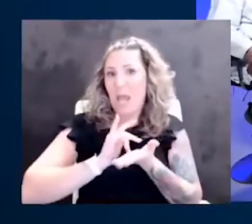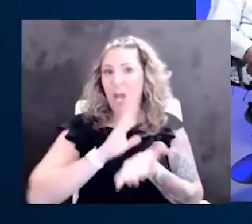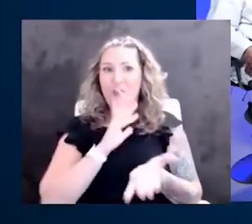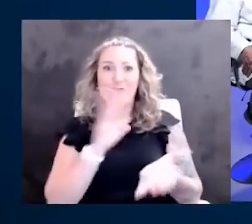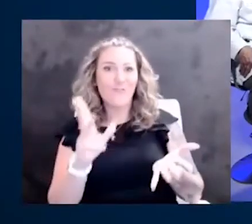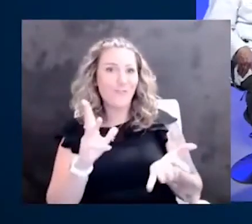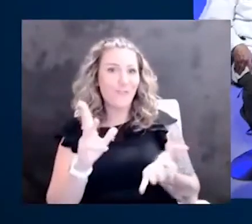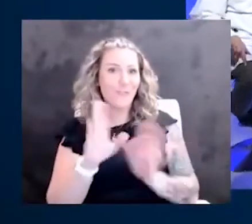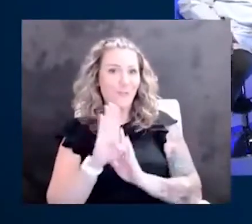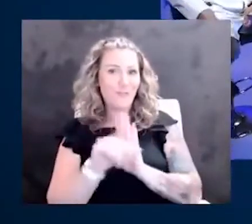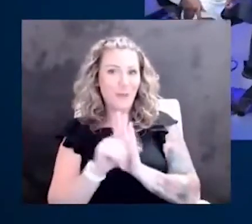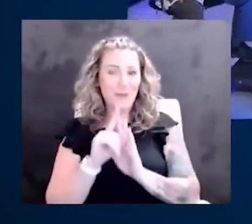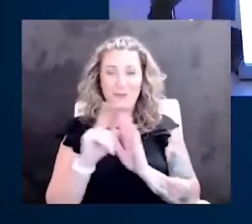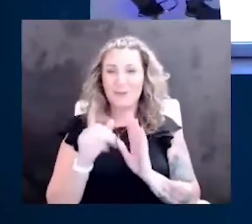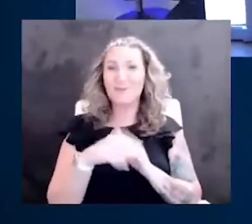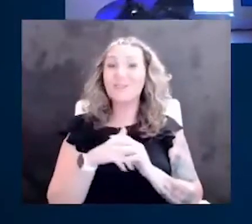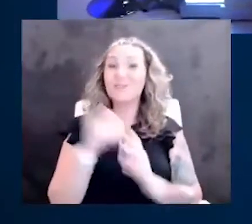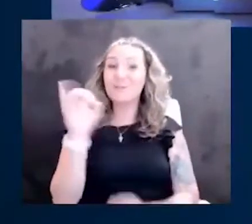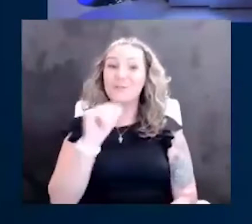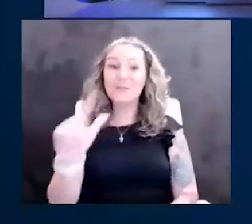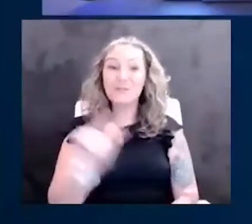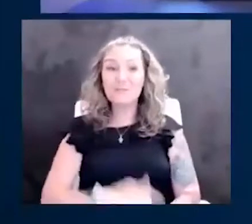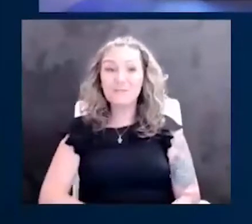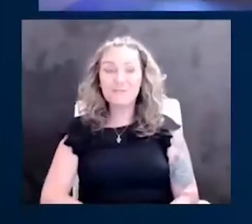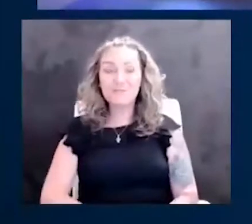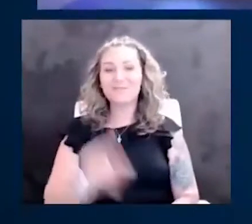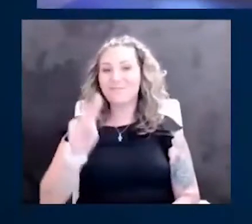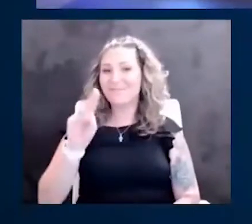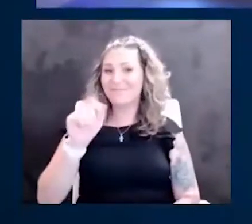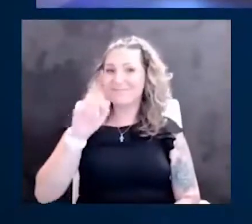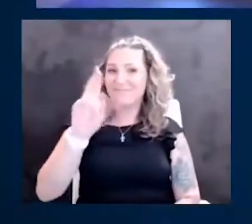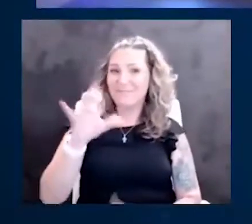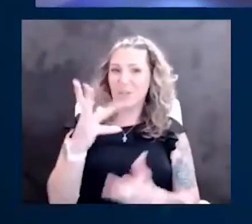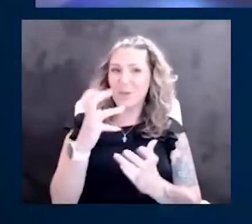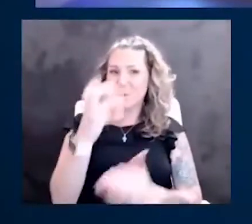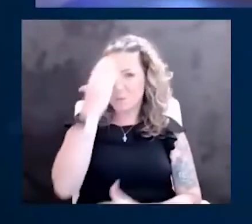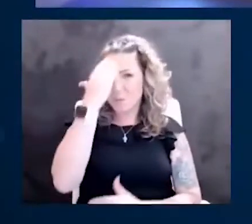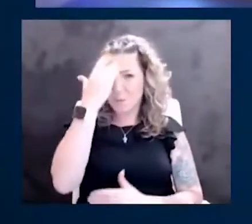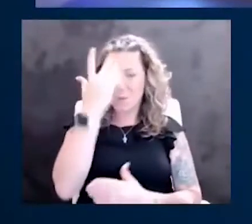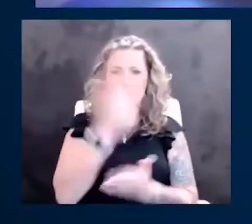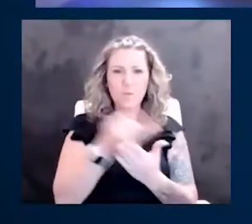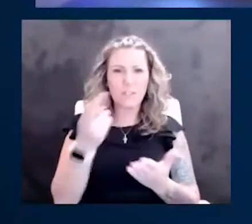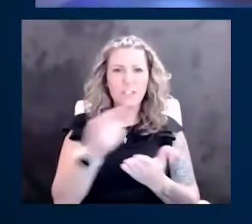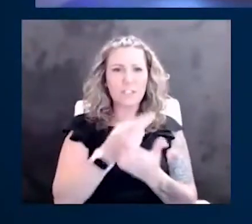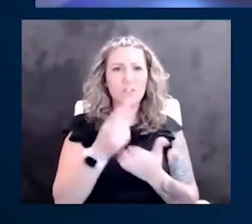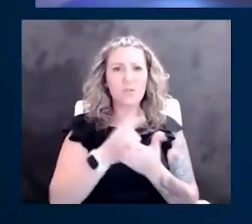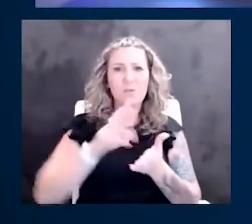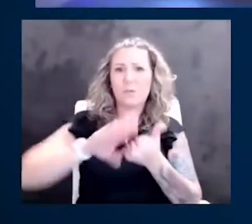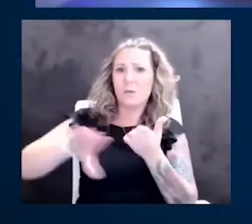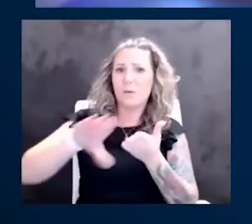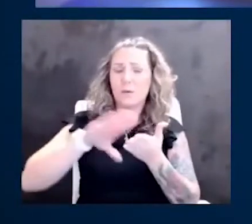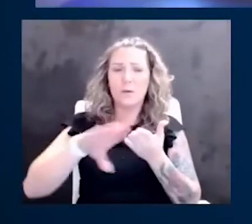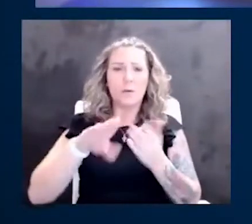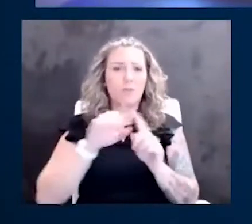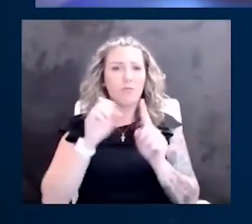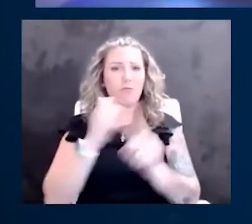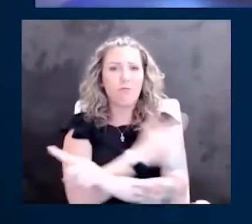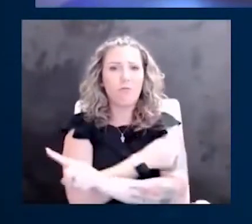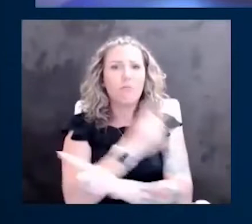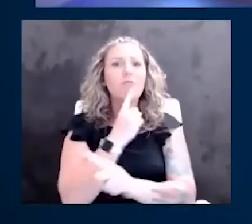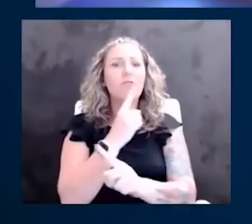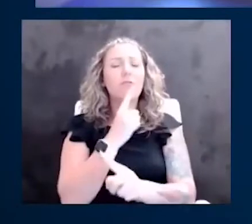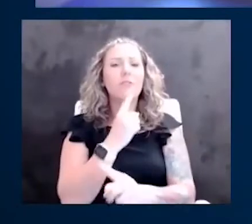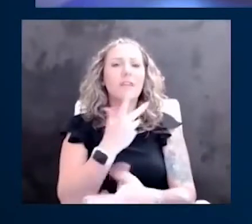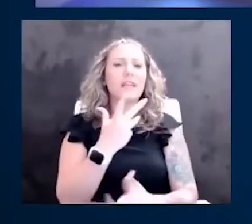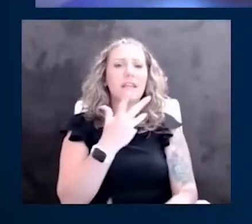comment. All right, Jill. Mary wants to know what resources will go away from the COVID vaccination and contact tracing effort with